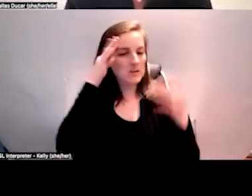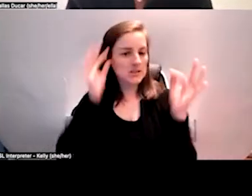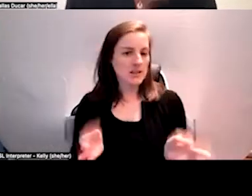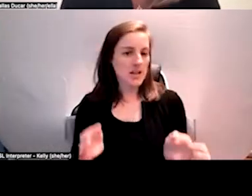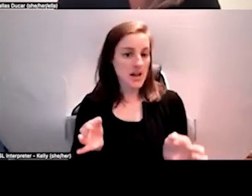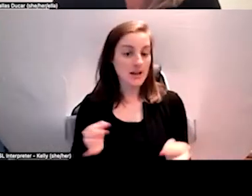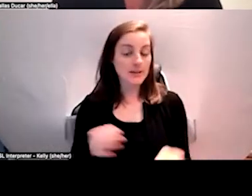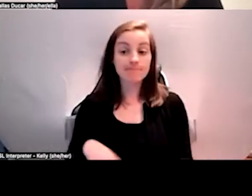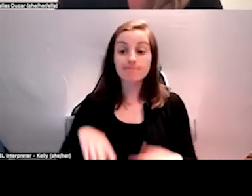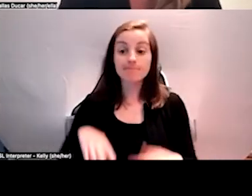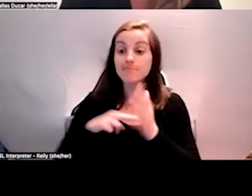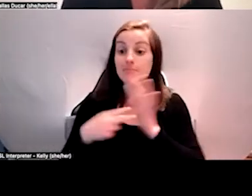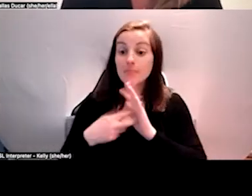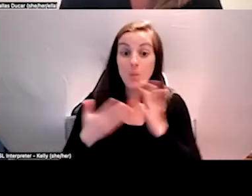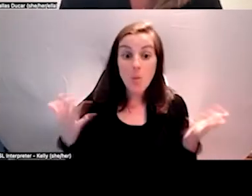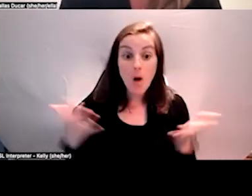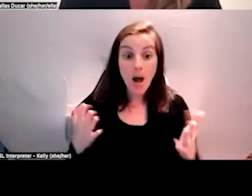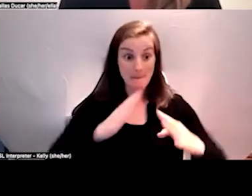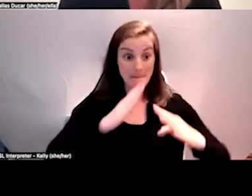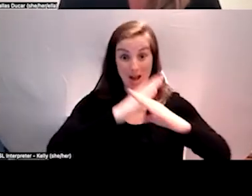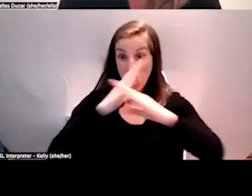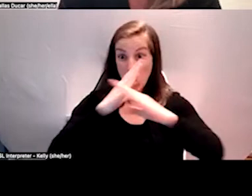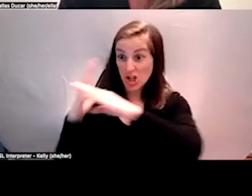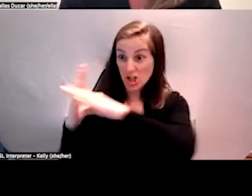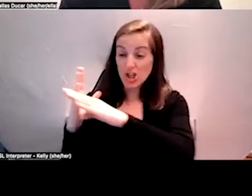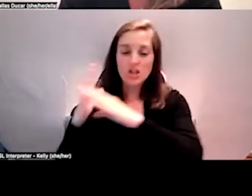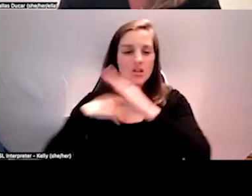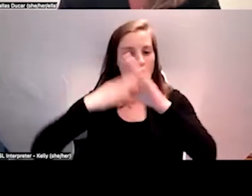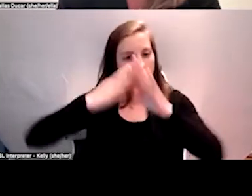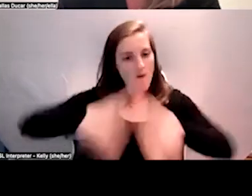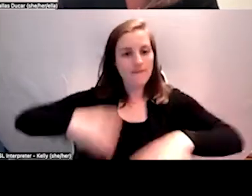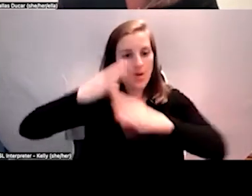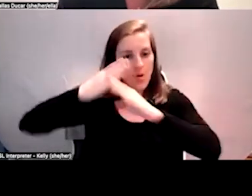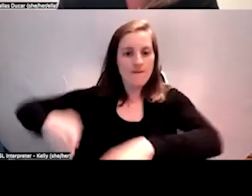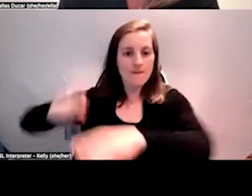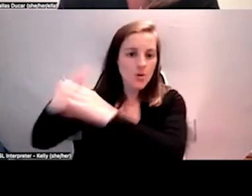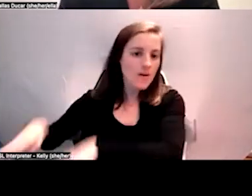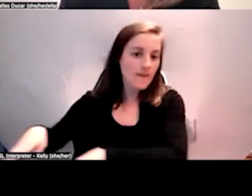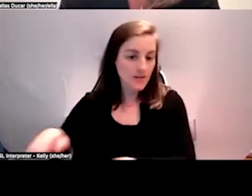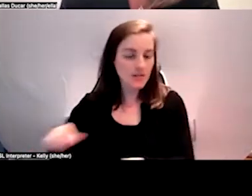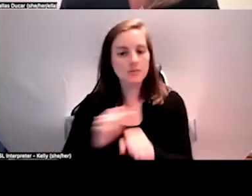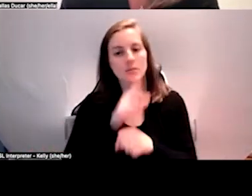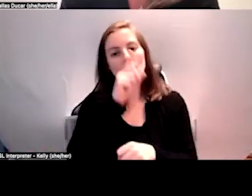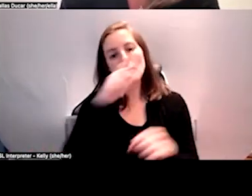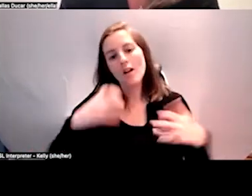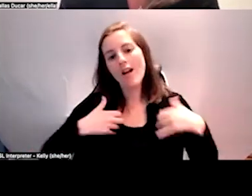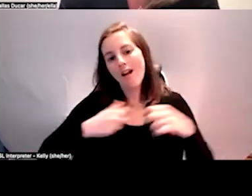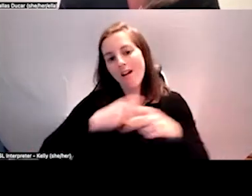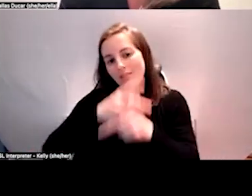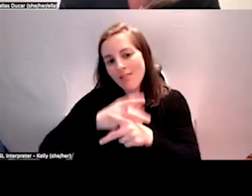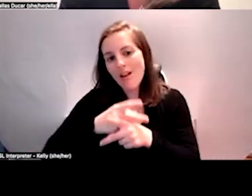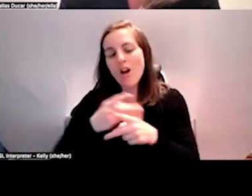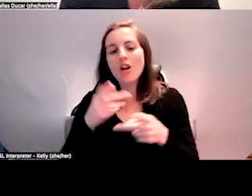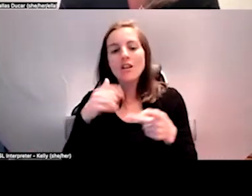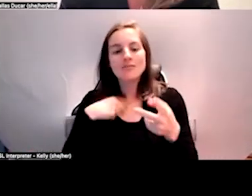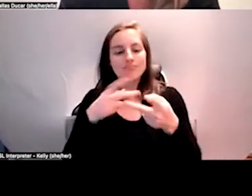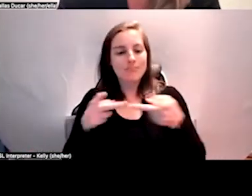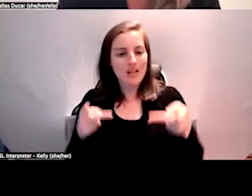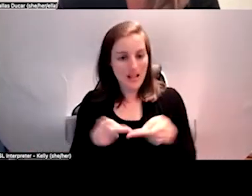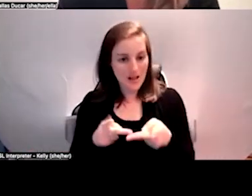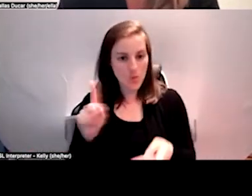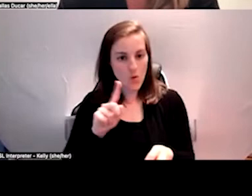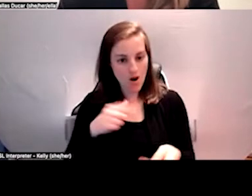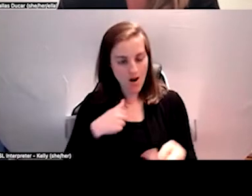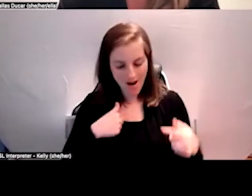we're removing barriers, removing gatekeeping, and making healthcare a space that you actually get to be in